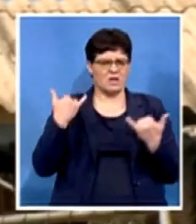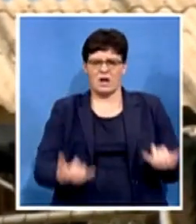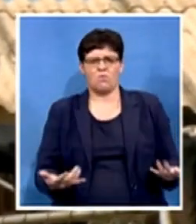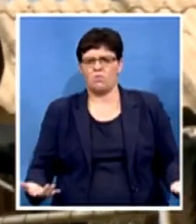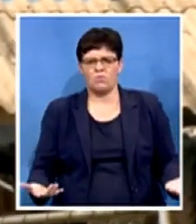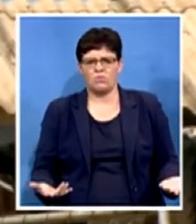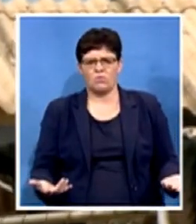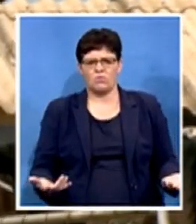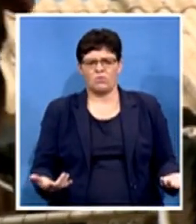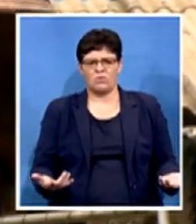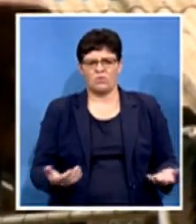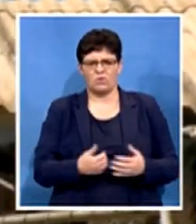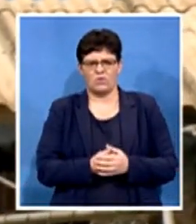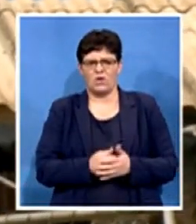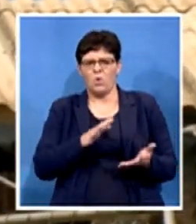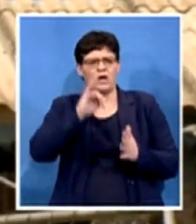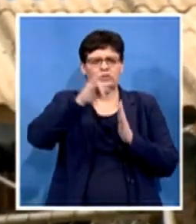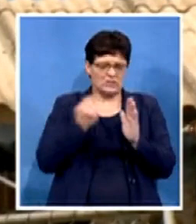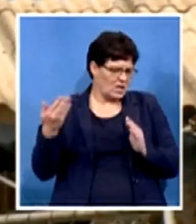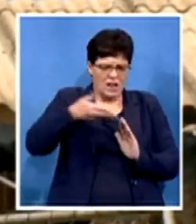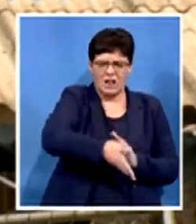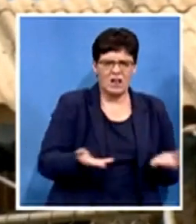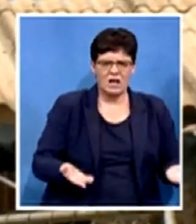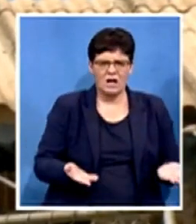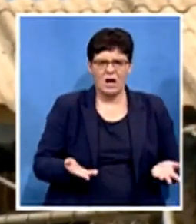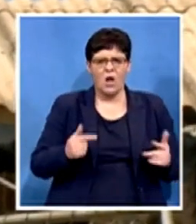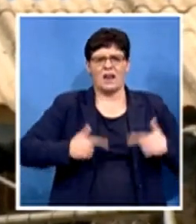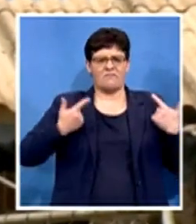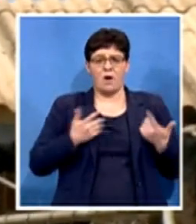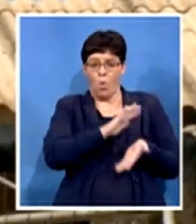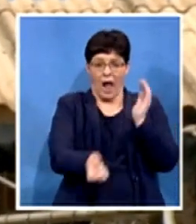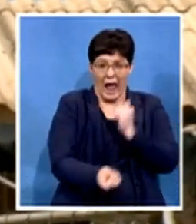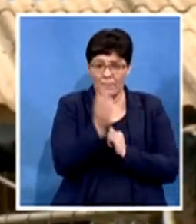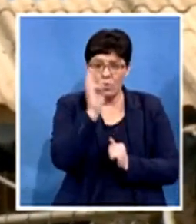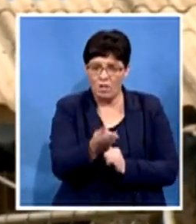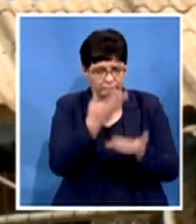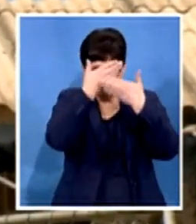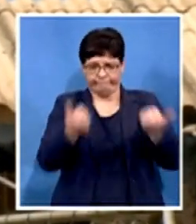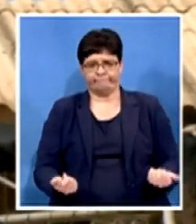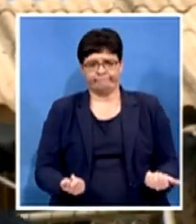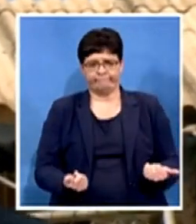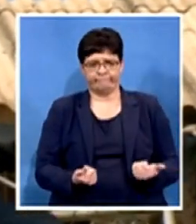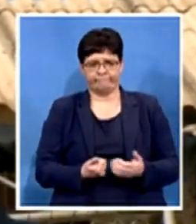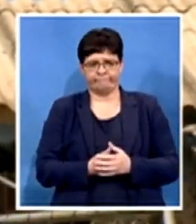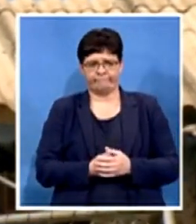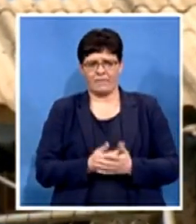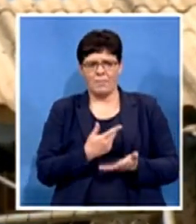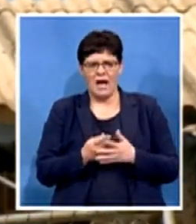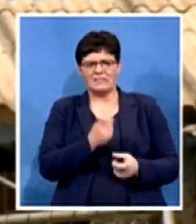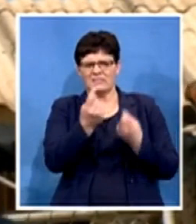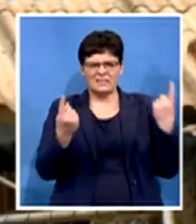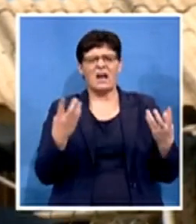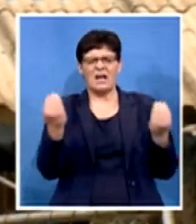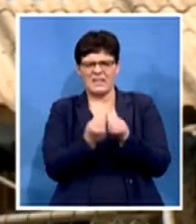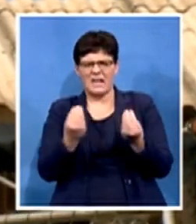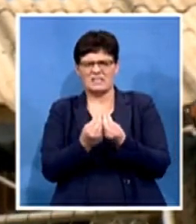kwanye siyawuyika. I don't afraid but andiwoyiki, but into eyi-one abasenzayo azimnandanga. Baqasha nabanye abantu singabaziyo ngamabhaci basuka Eastern